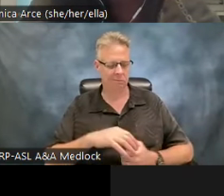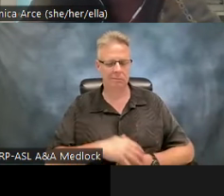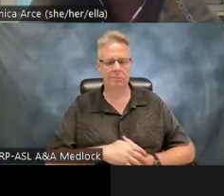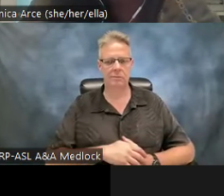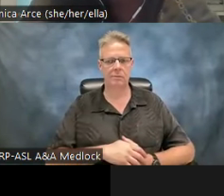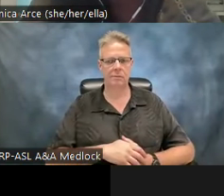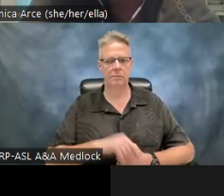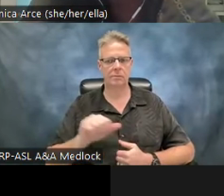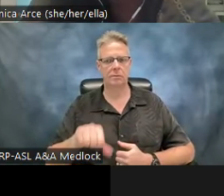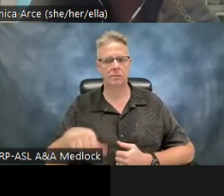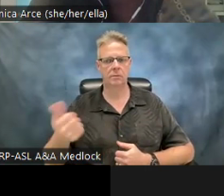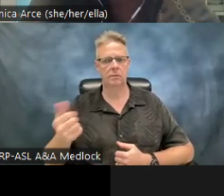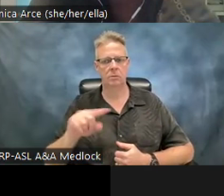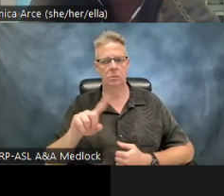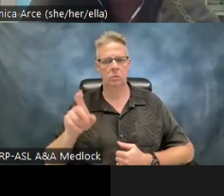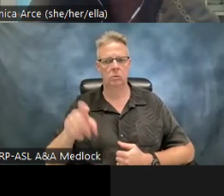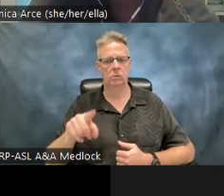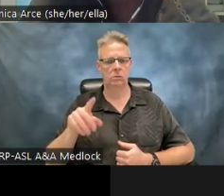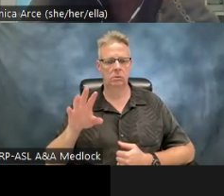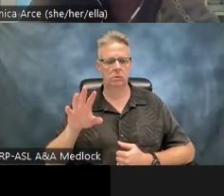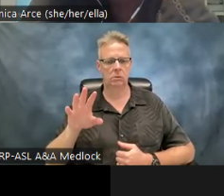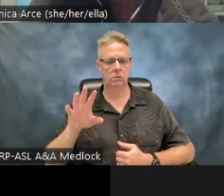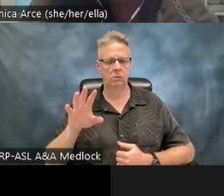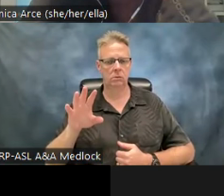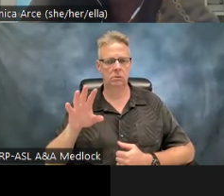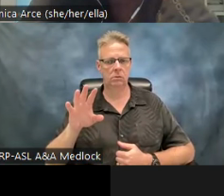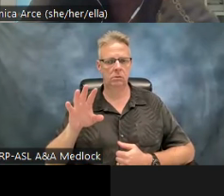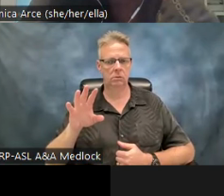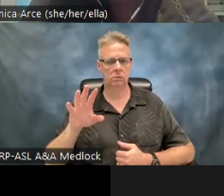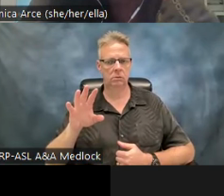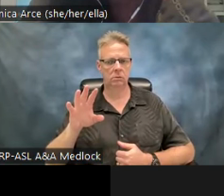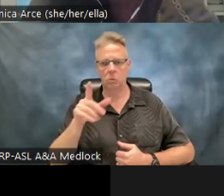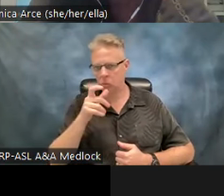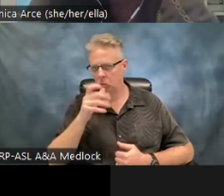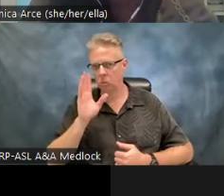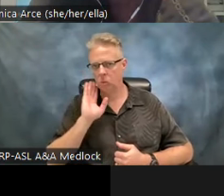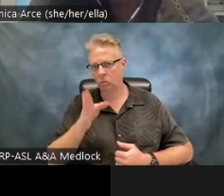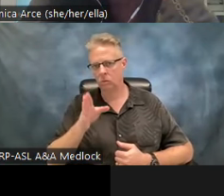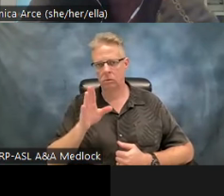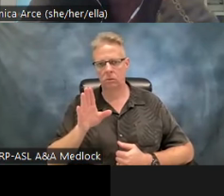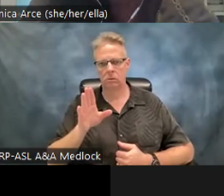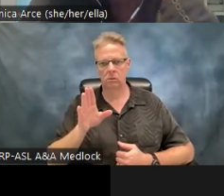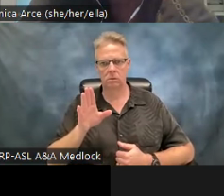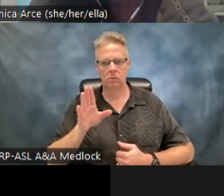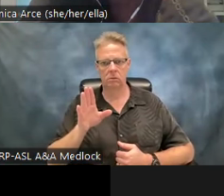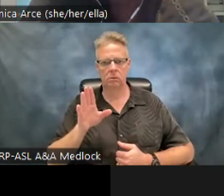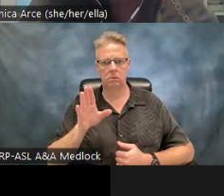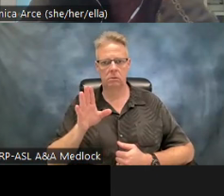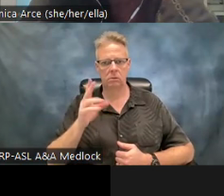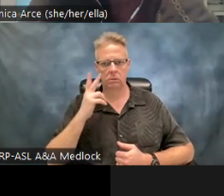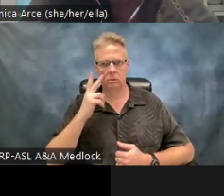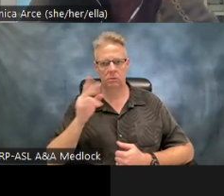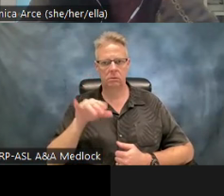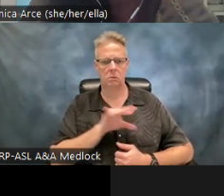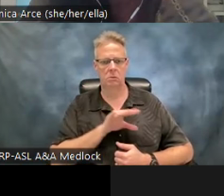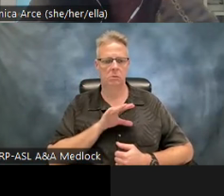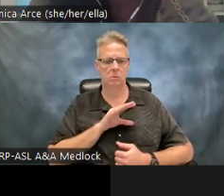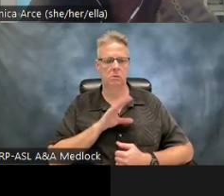And then the other question that was raised is who will be seeing the body camera